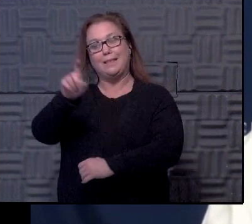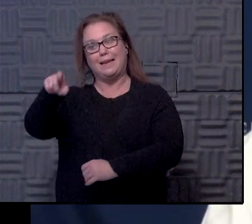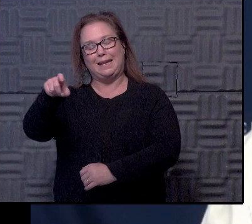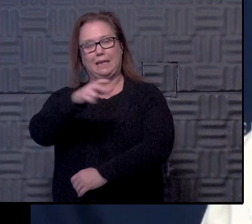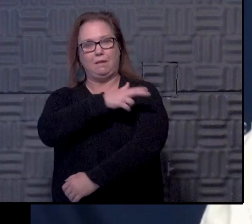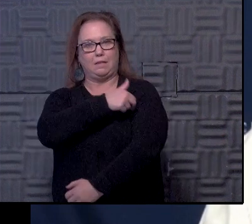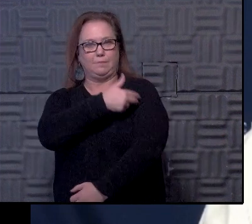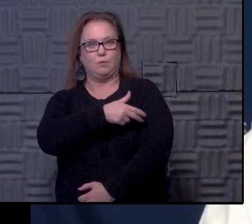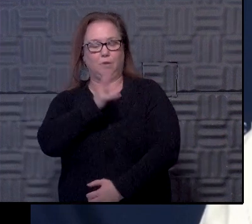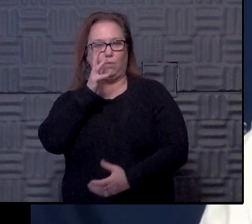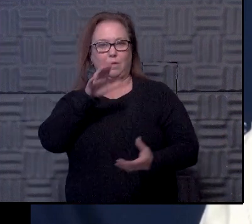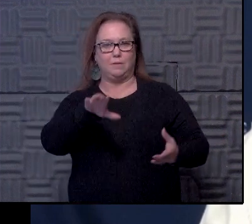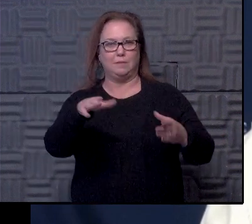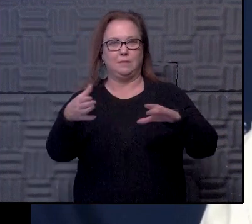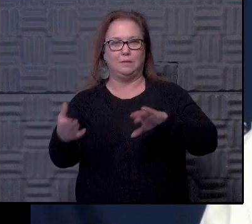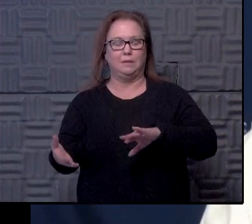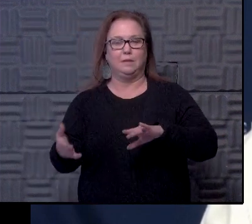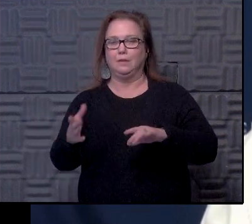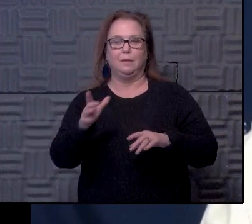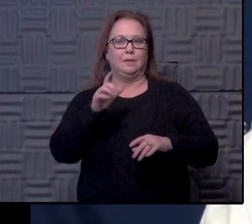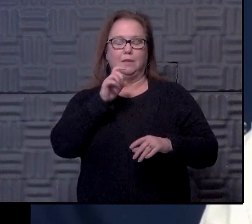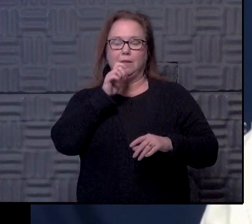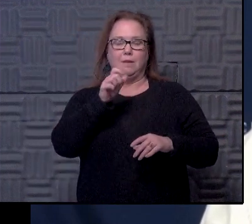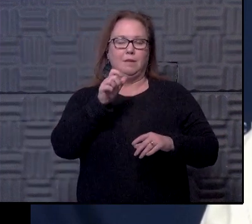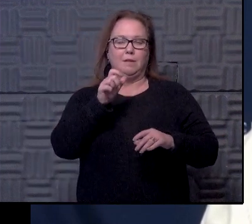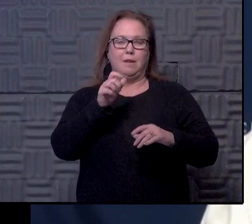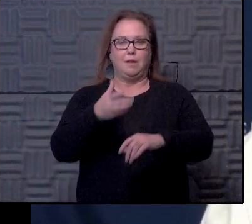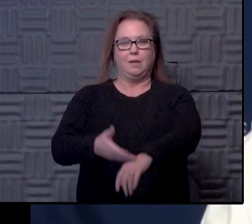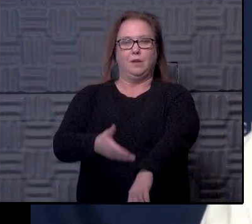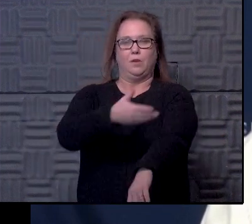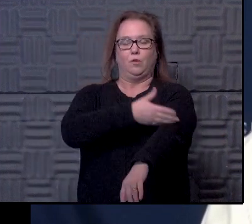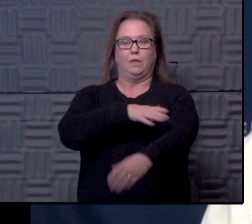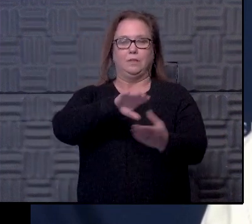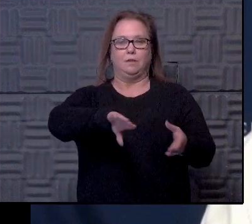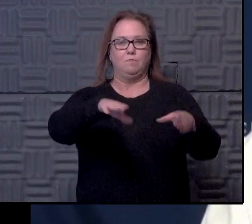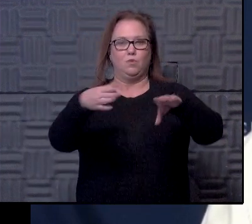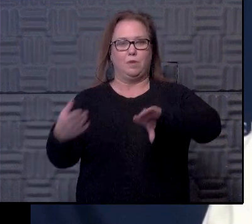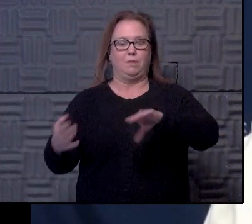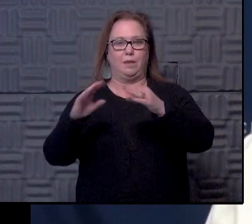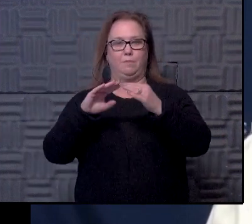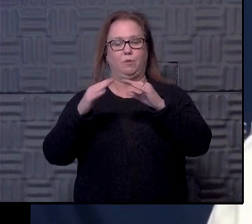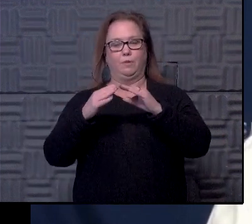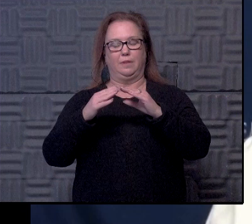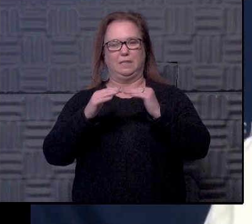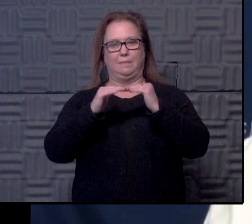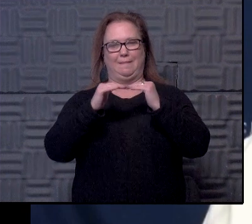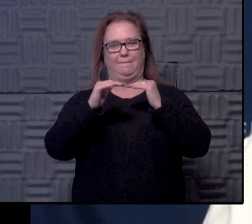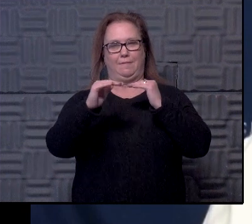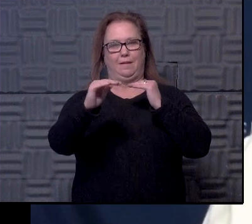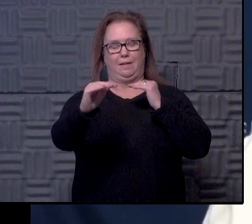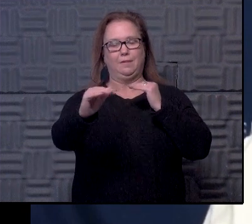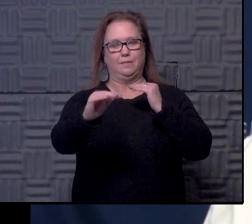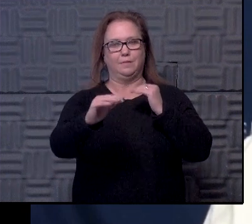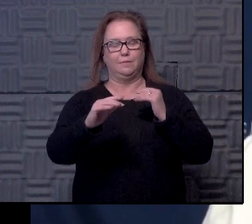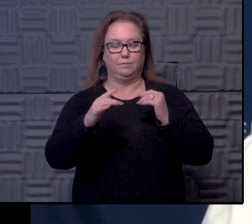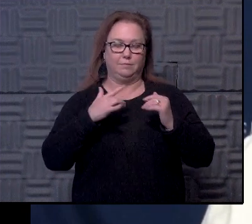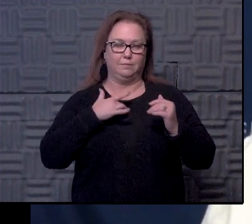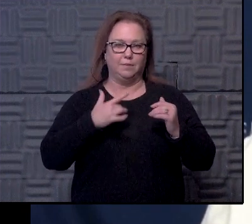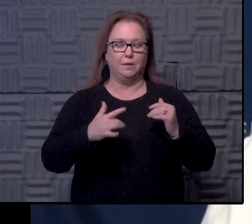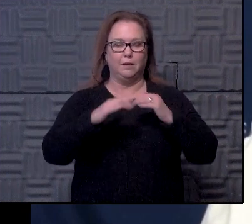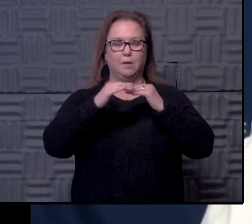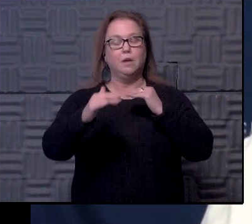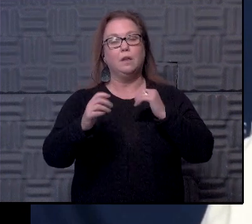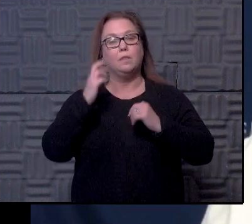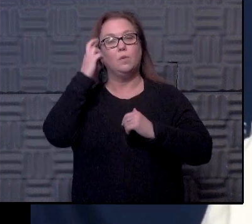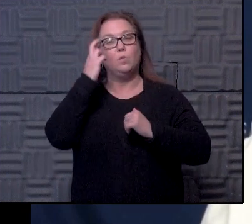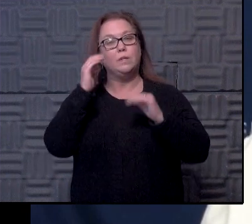that die, there's not actually been a significant increase in mortality rates. It's been relatively flat. The reason there are more